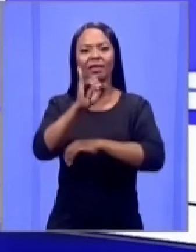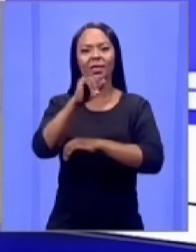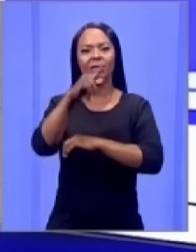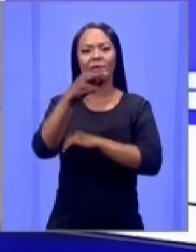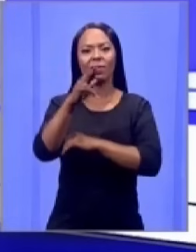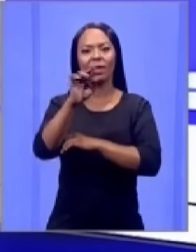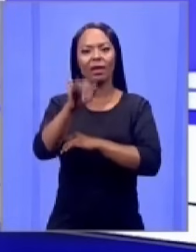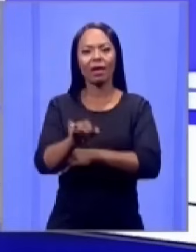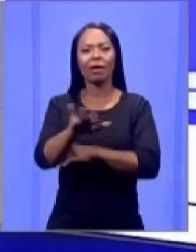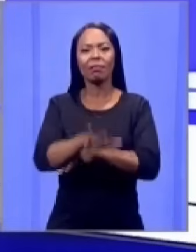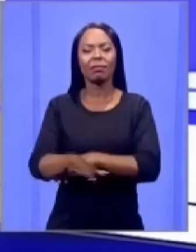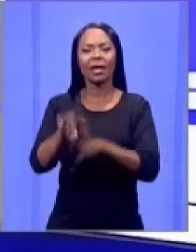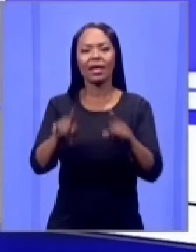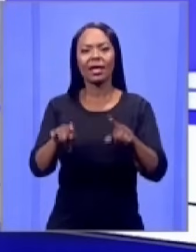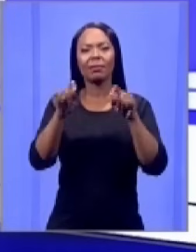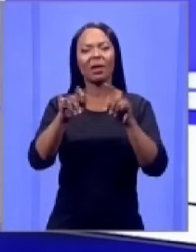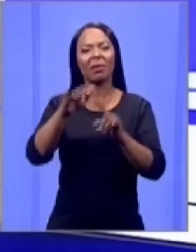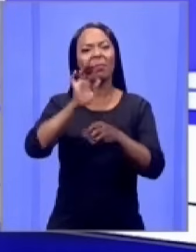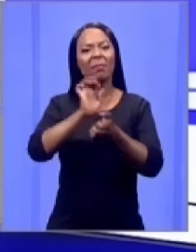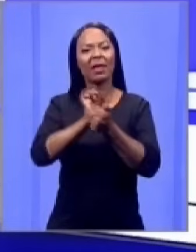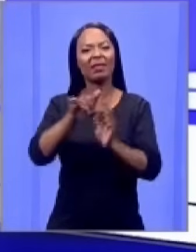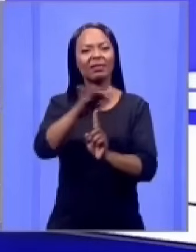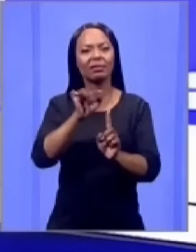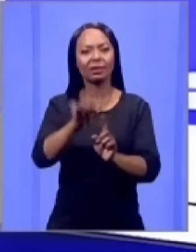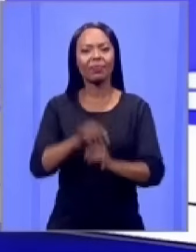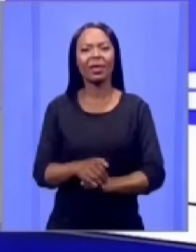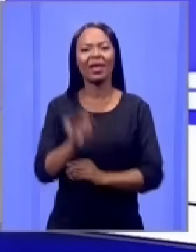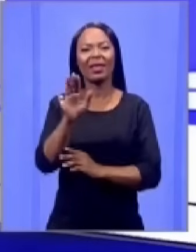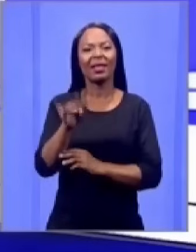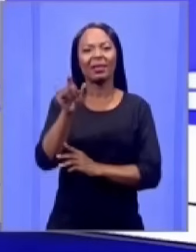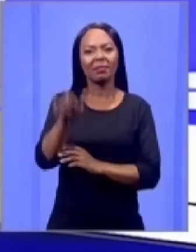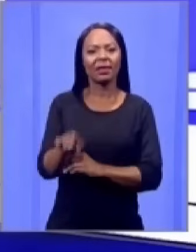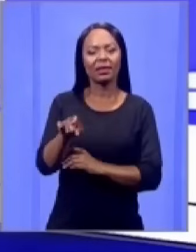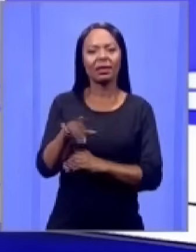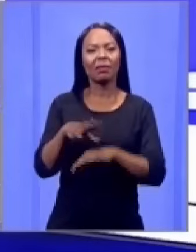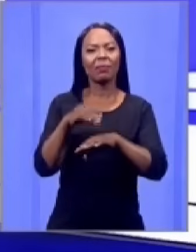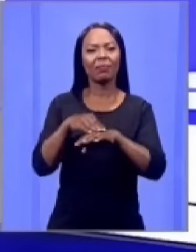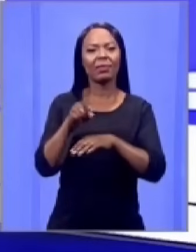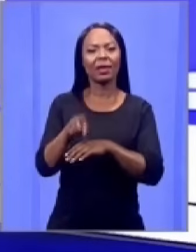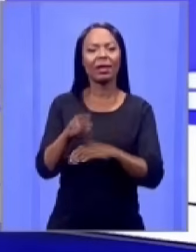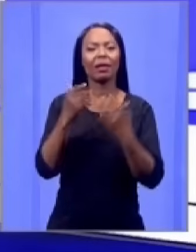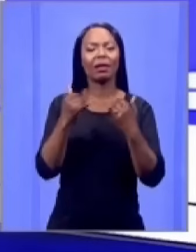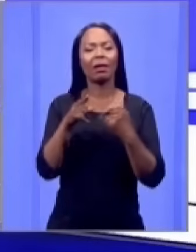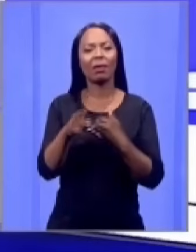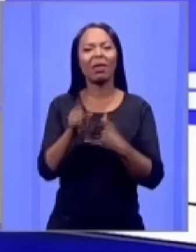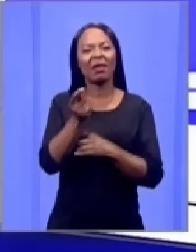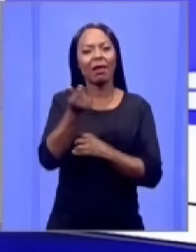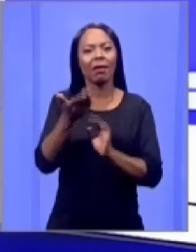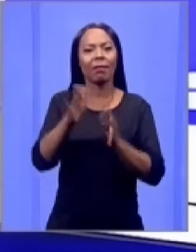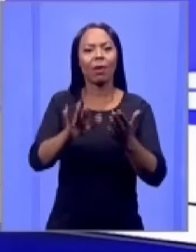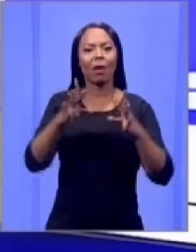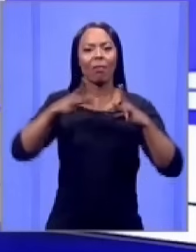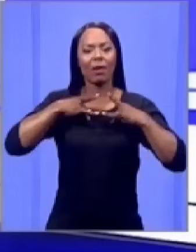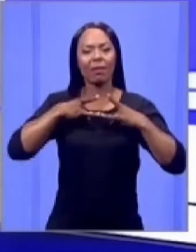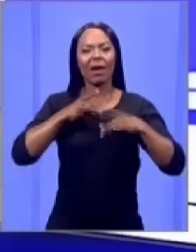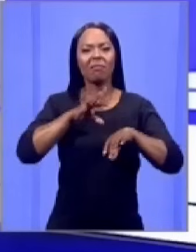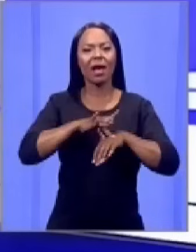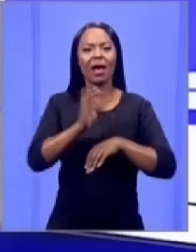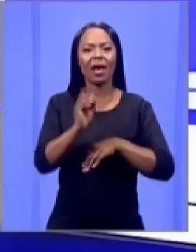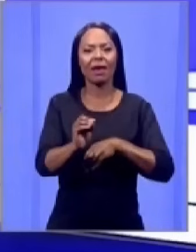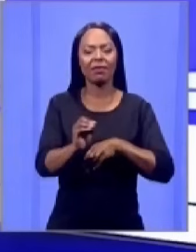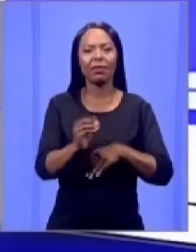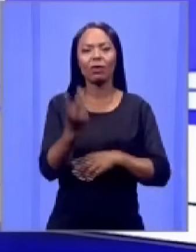Town. Motshwaruwa ya dilemo tse 19 o batlile a hlokahala ka morao tshwaetswa ke bohloko bona ba tshwaruwa ba robedi ba leng ba le